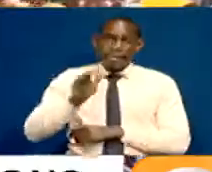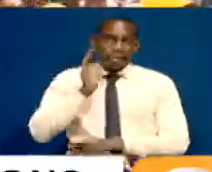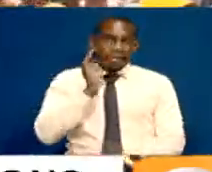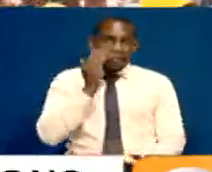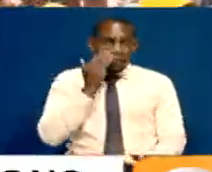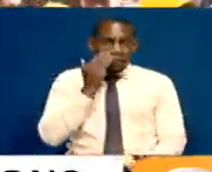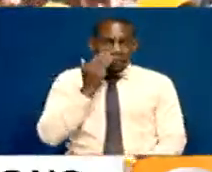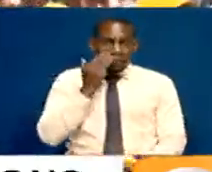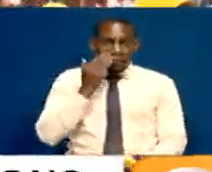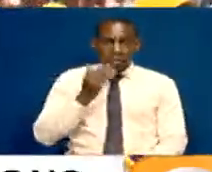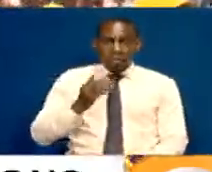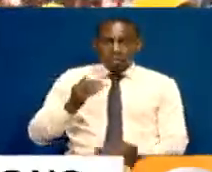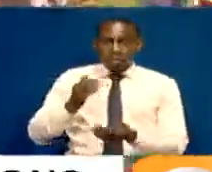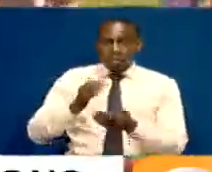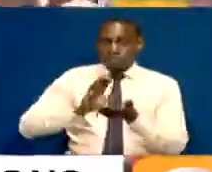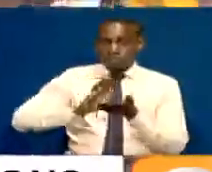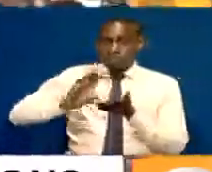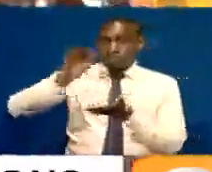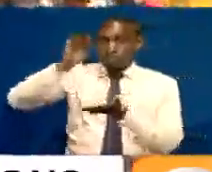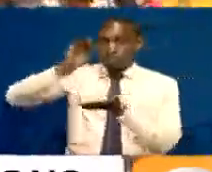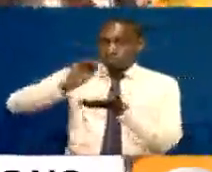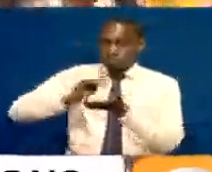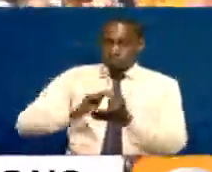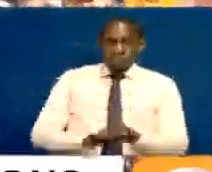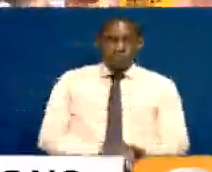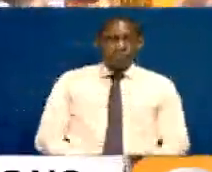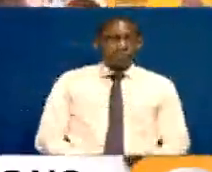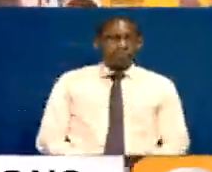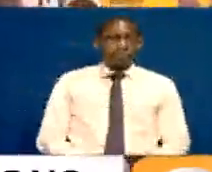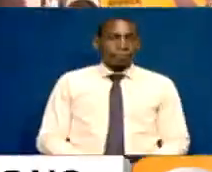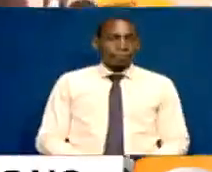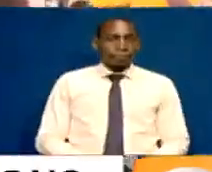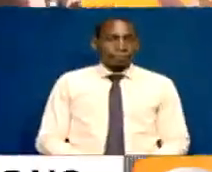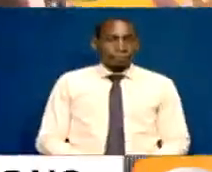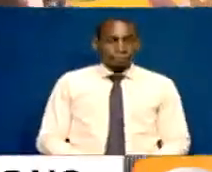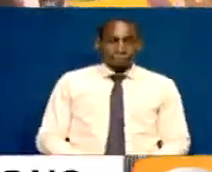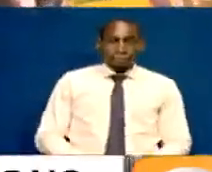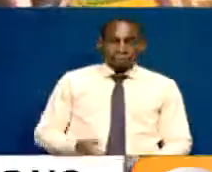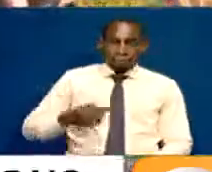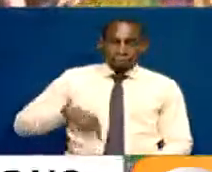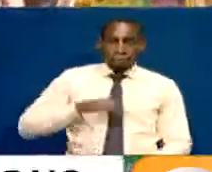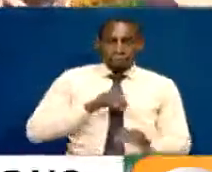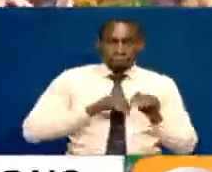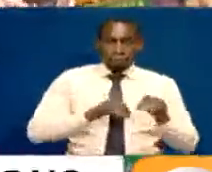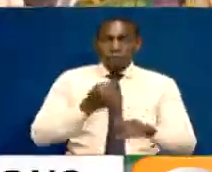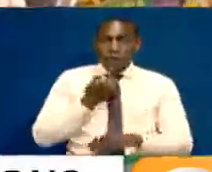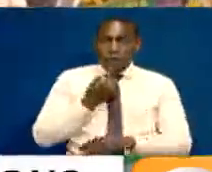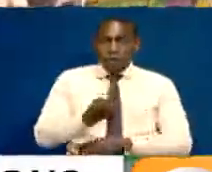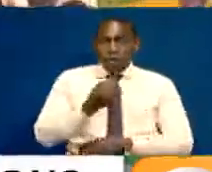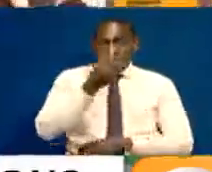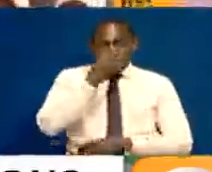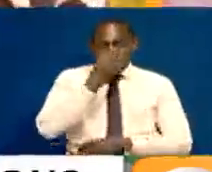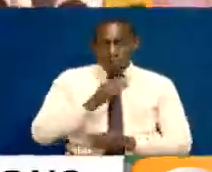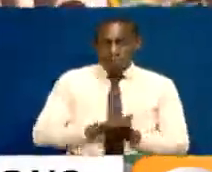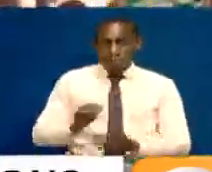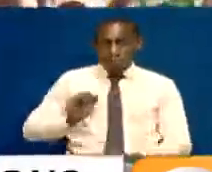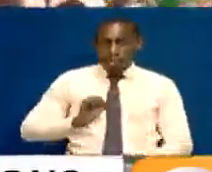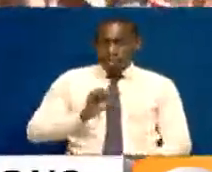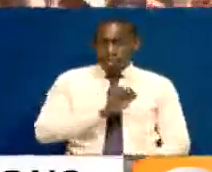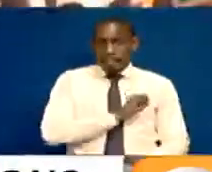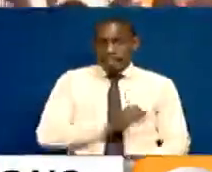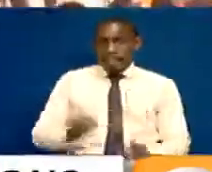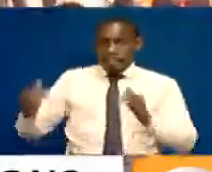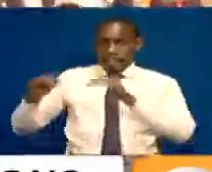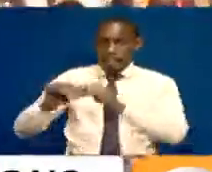Isiolo wapungiziwe pesa. Sisi tukupitia amri ya William Ruto kule bunge ya Senate